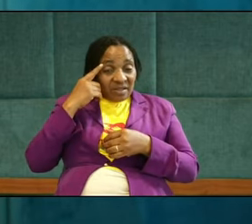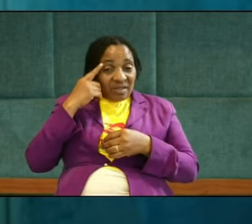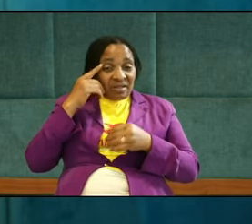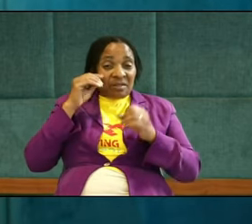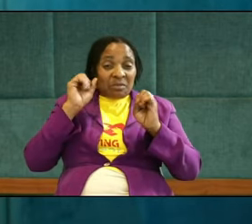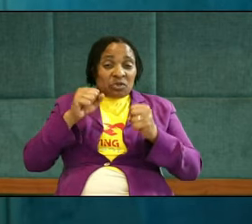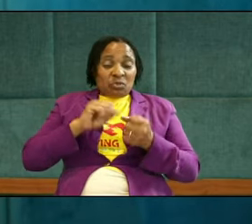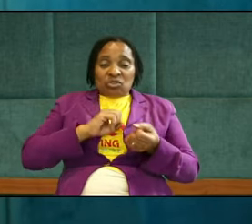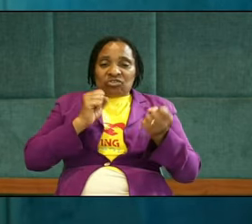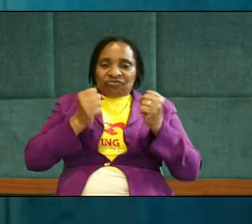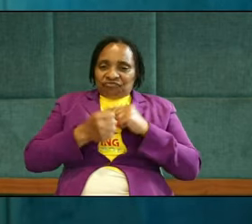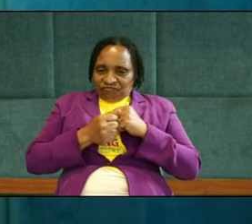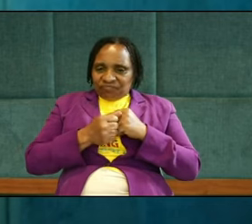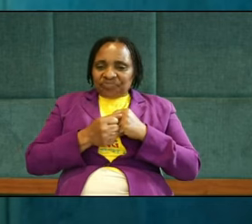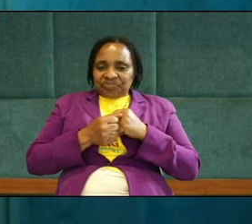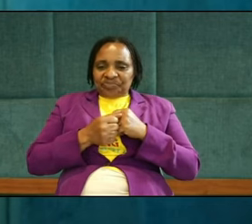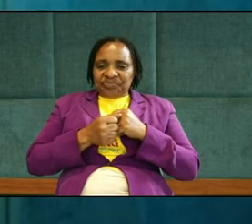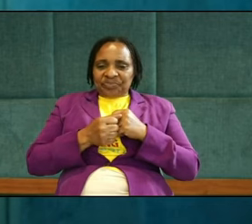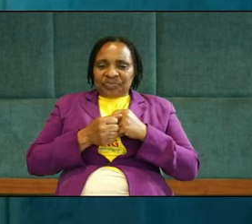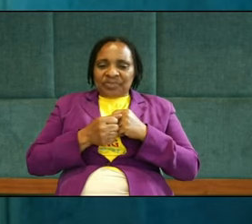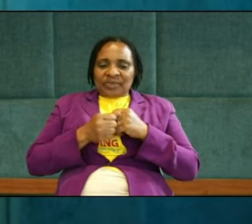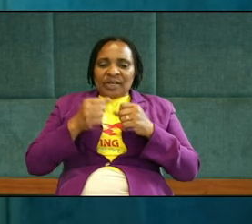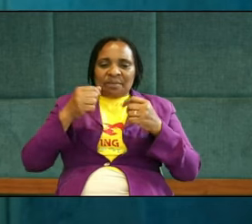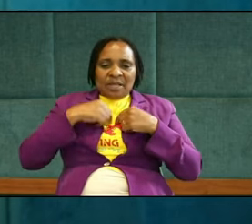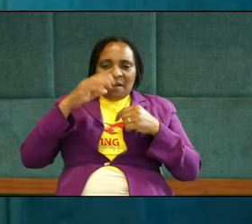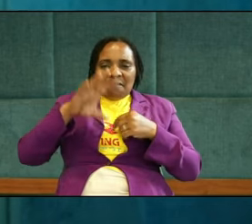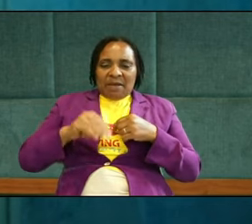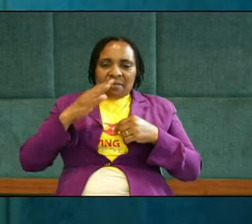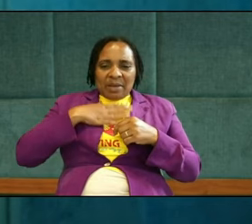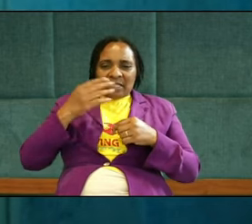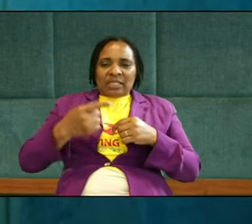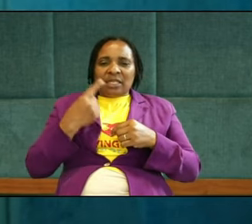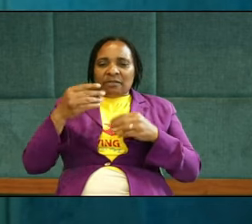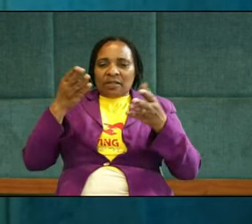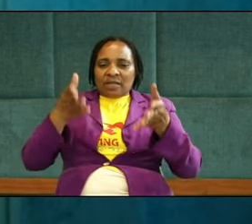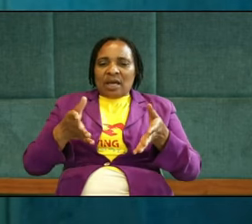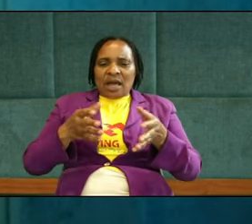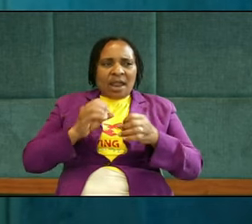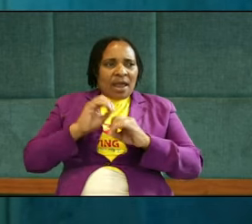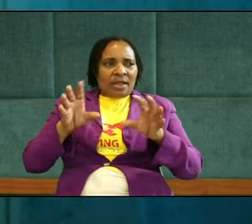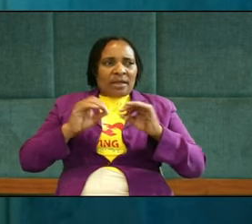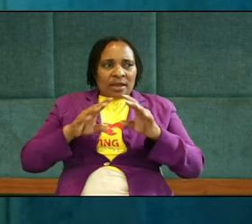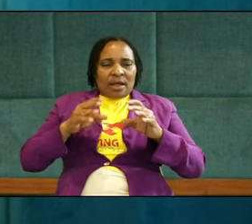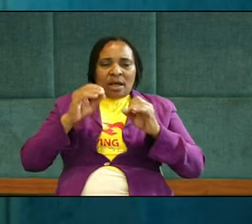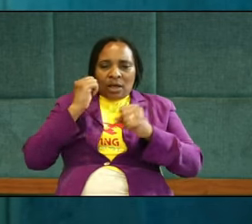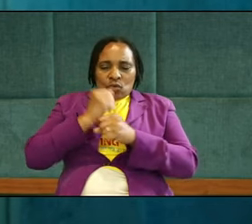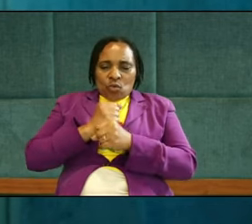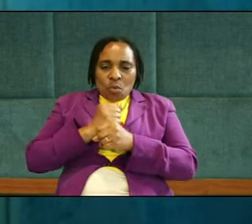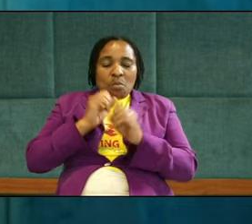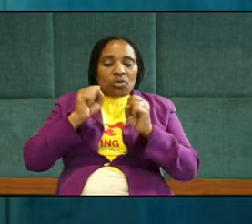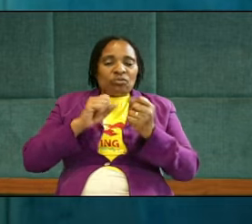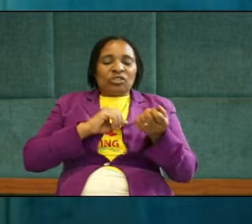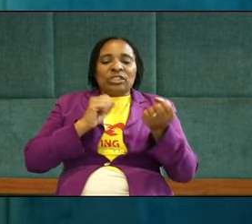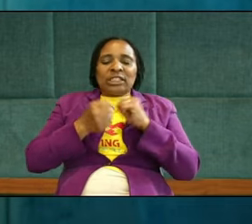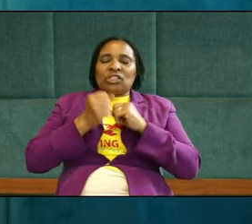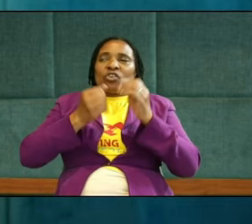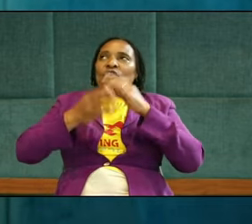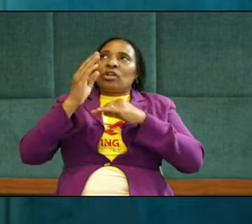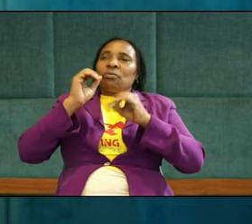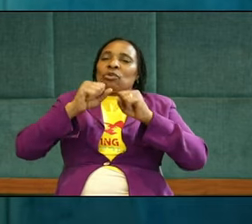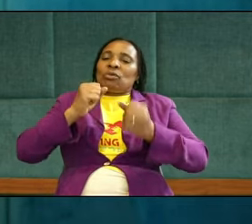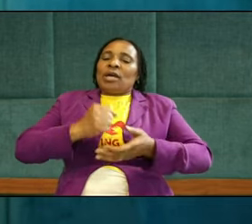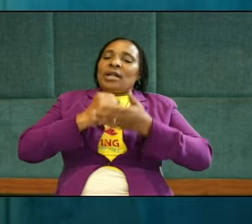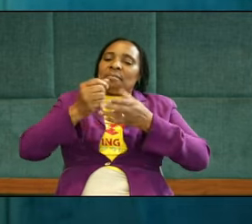I cannot change where I am. I found myself here, there's nothing I can do. We can change. God can help us